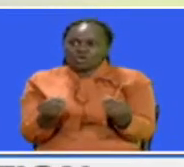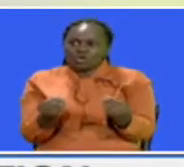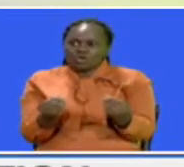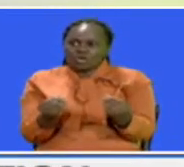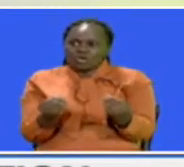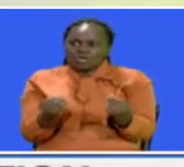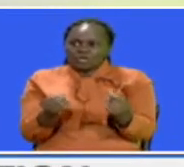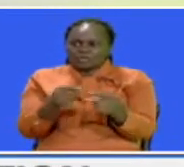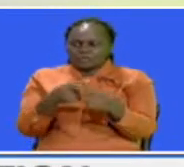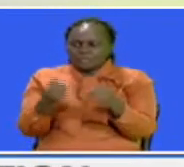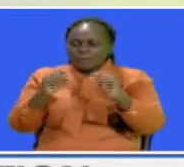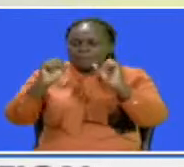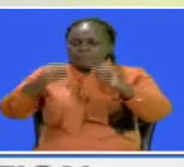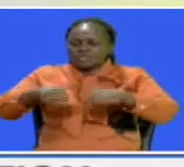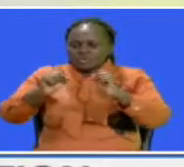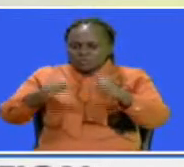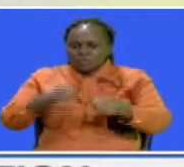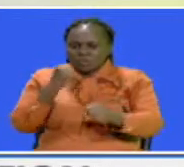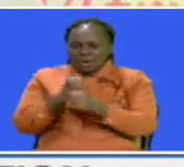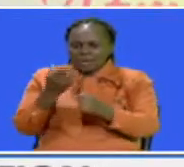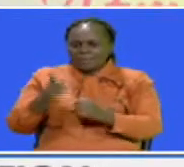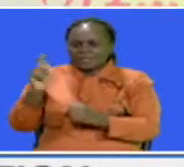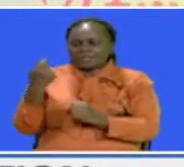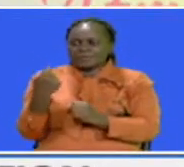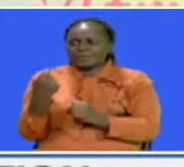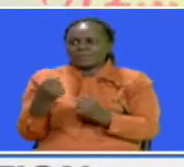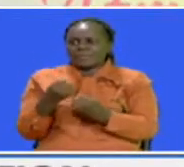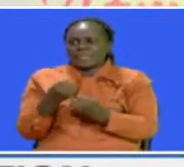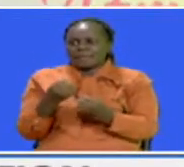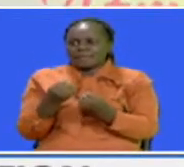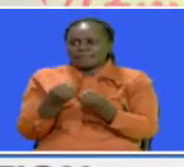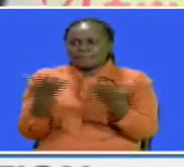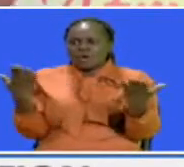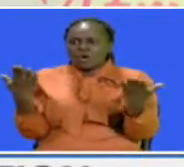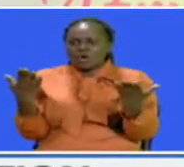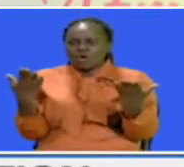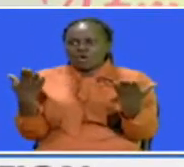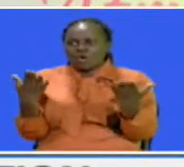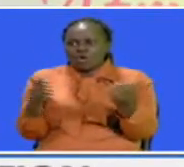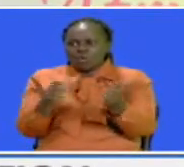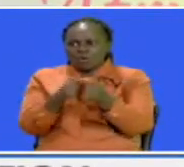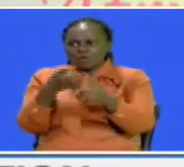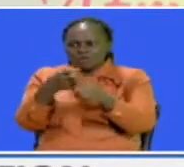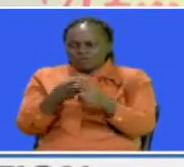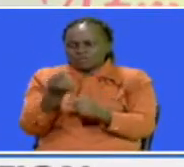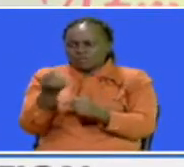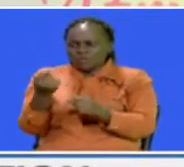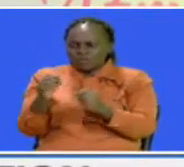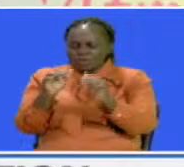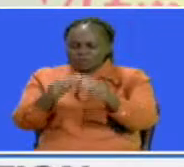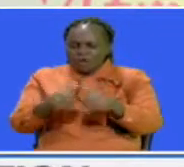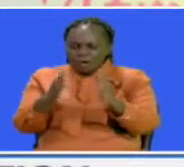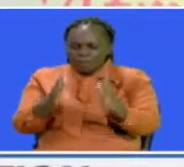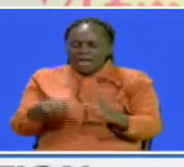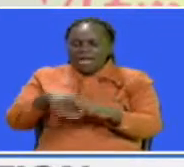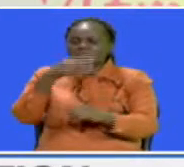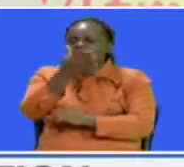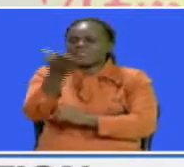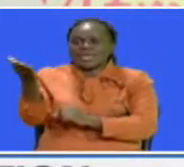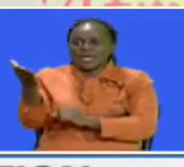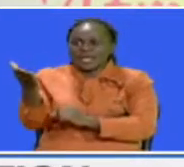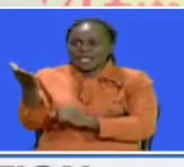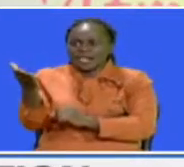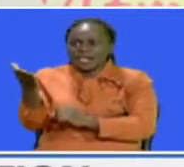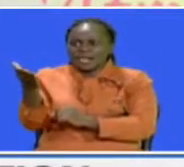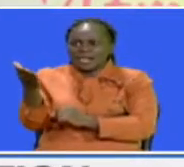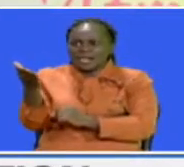and that have a lot of potential to work here in Kenya. Most of our millet is produced by the small-scale farmers outside there who